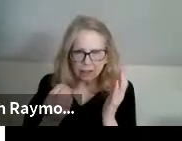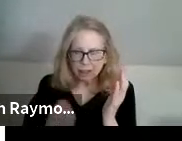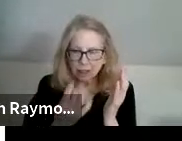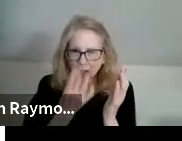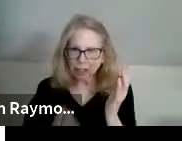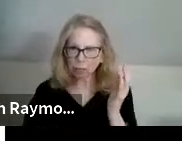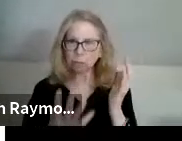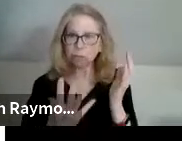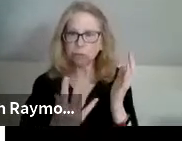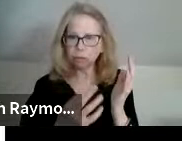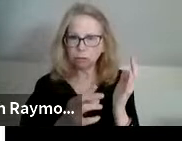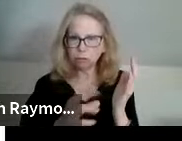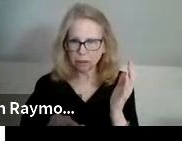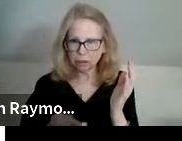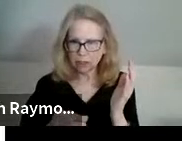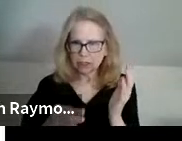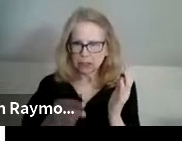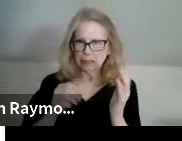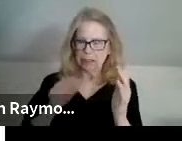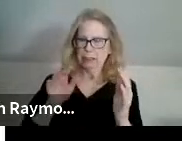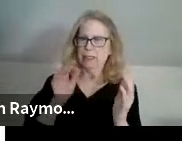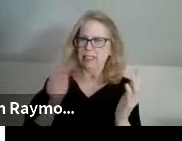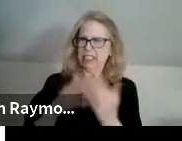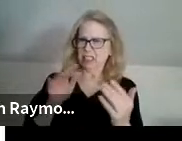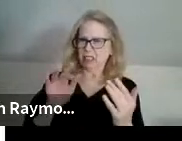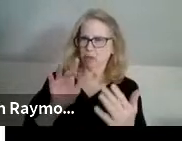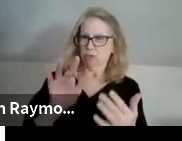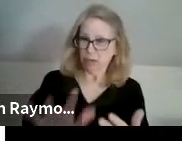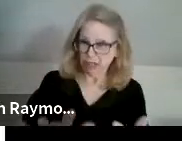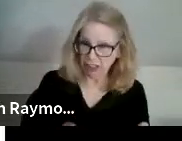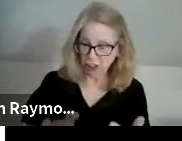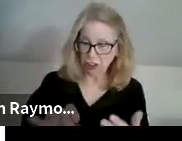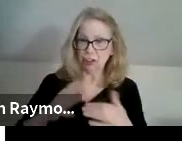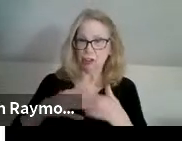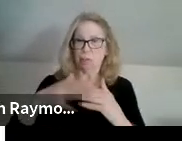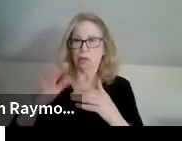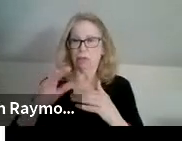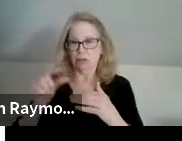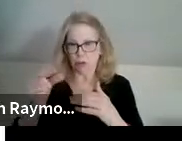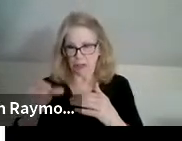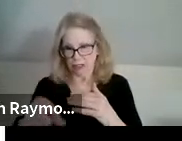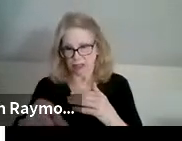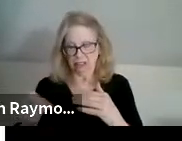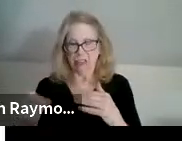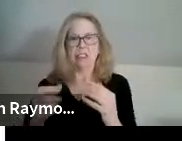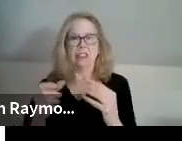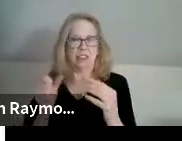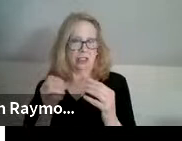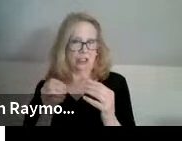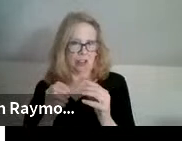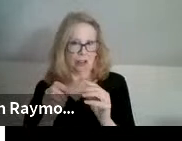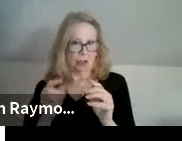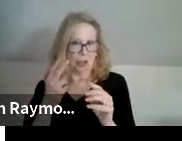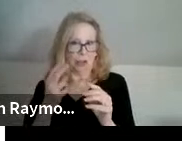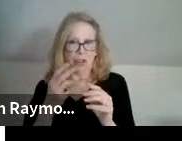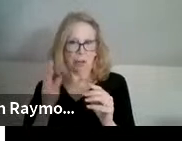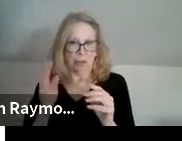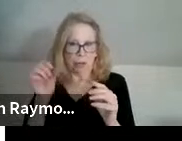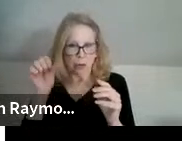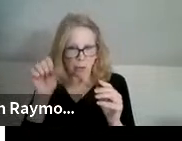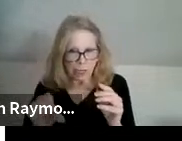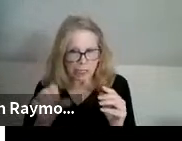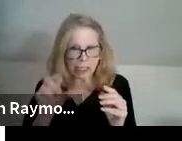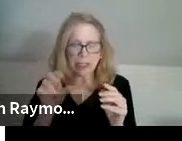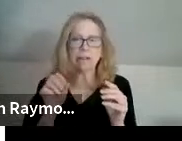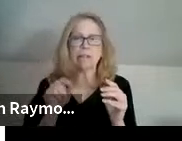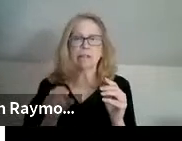screen. You can tell that that's within reach. It's above the bright green light. There's like a little blue diamond button and